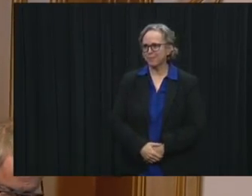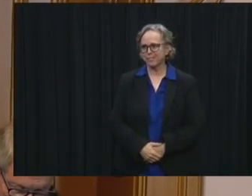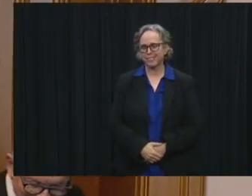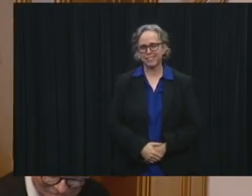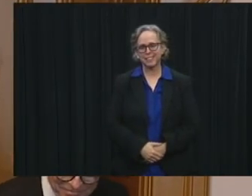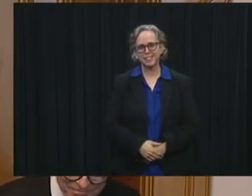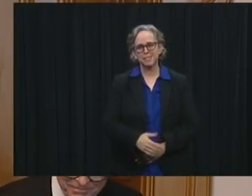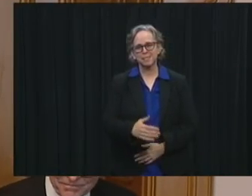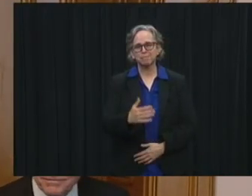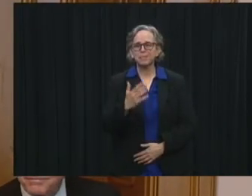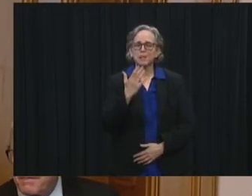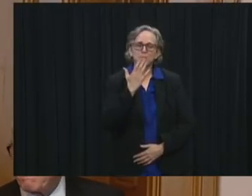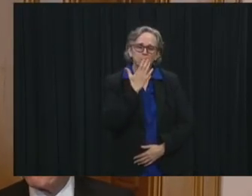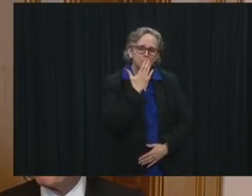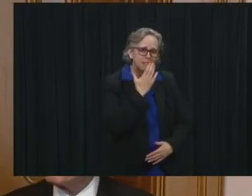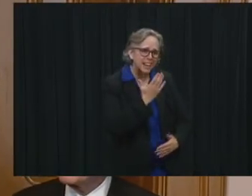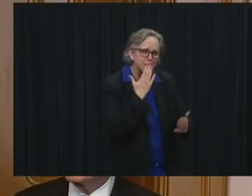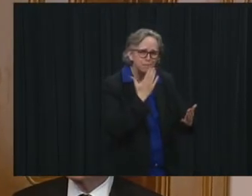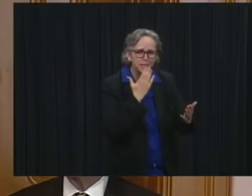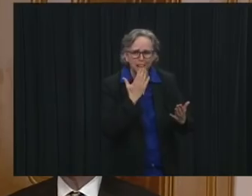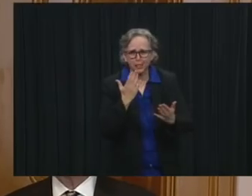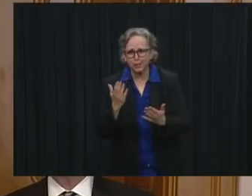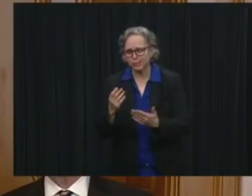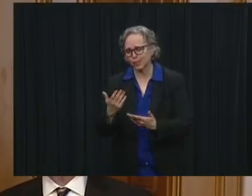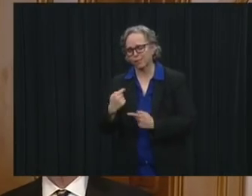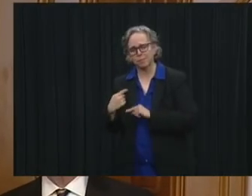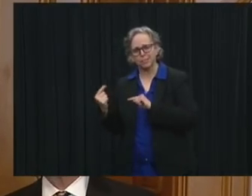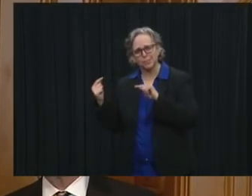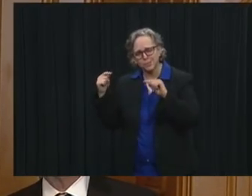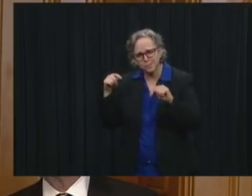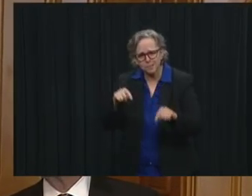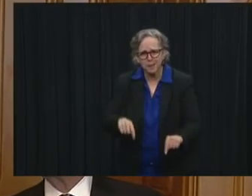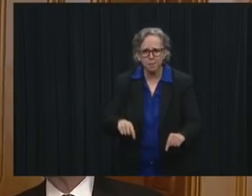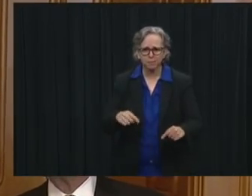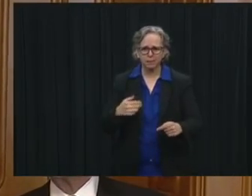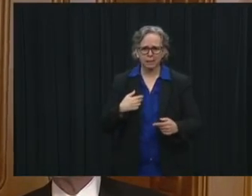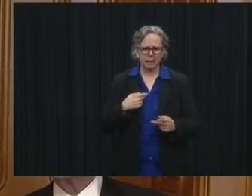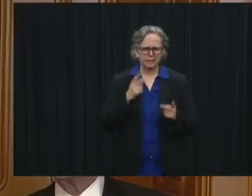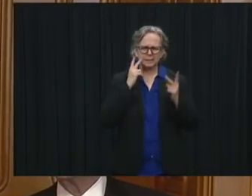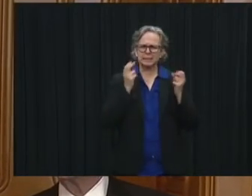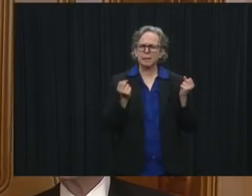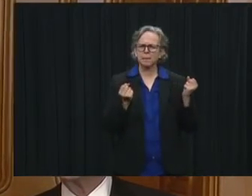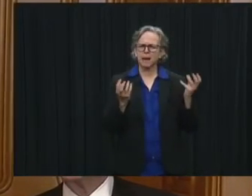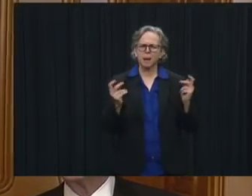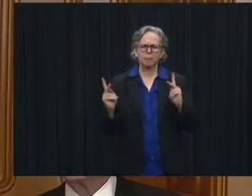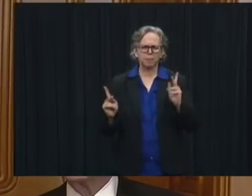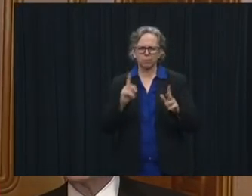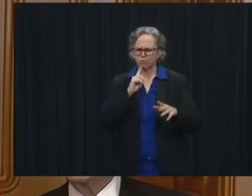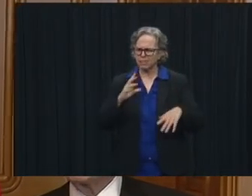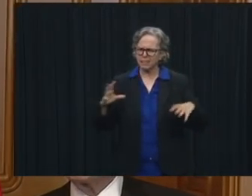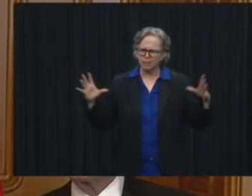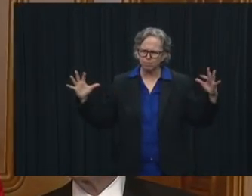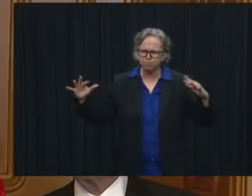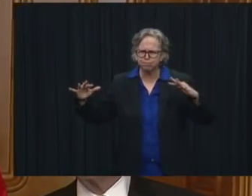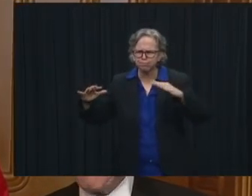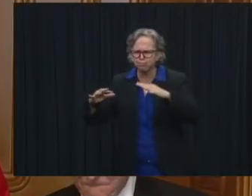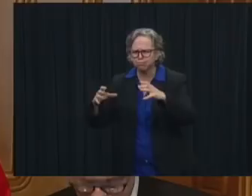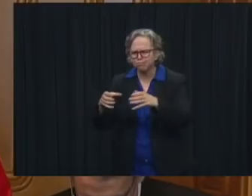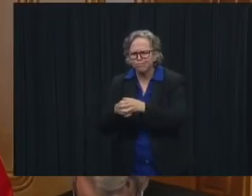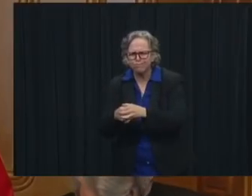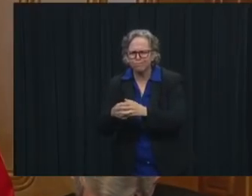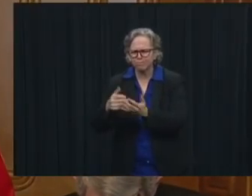Thank you. It's so good to be here. You know, I do see people really coming together and wanting to help,